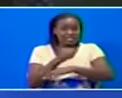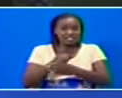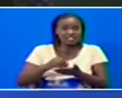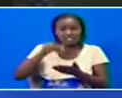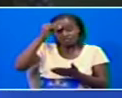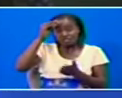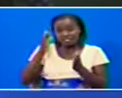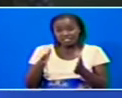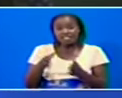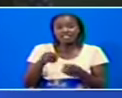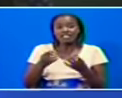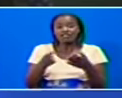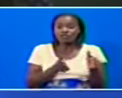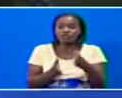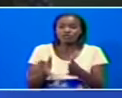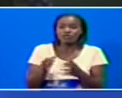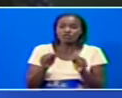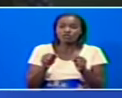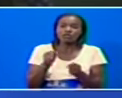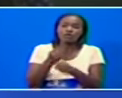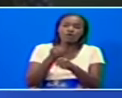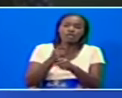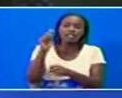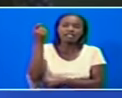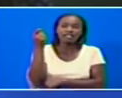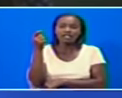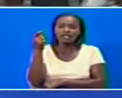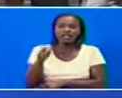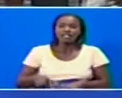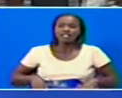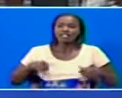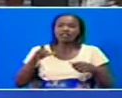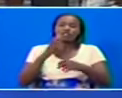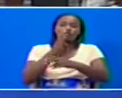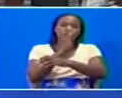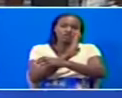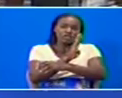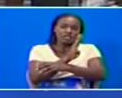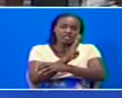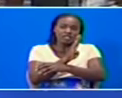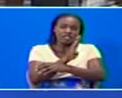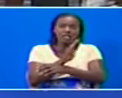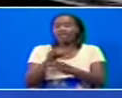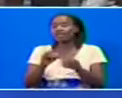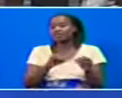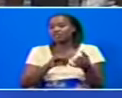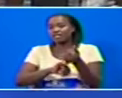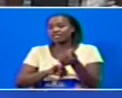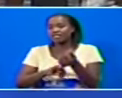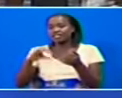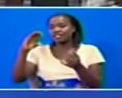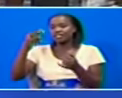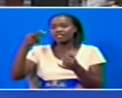him the opportunity, he would actually be able to work in Kenya, to live in Botswana, to get married in Chad,